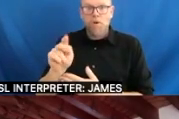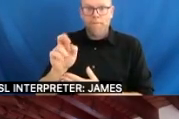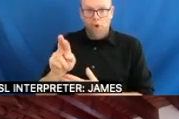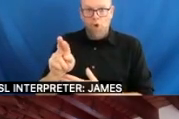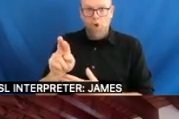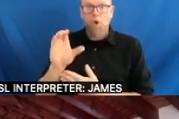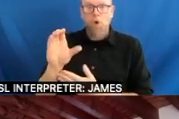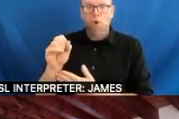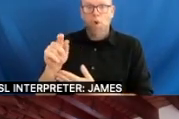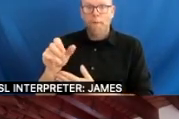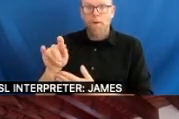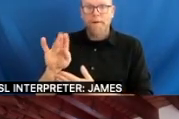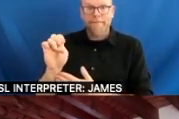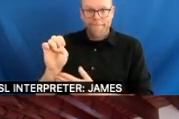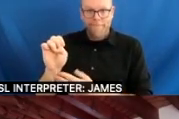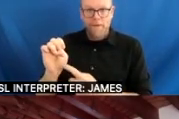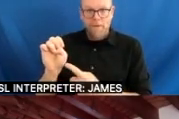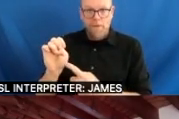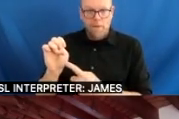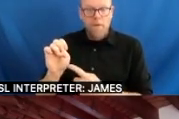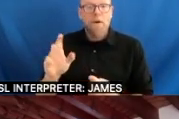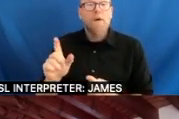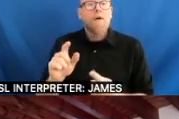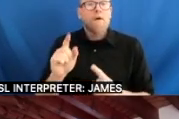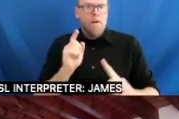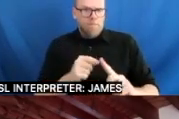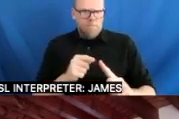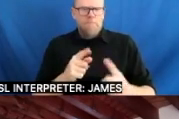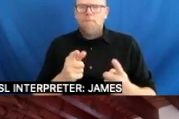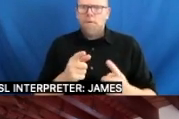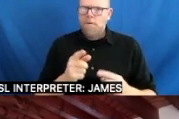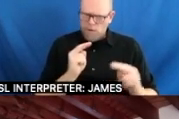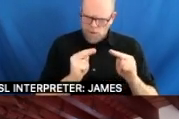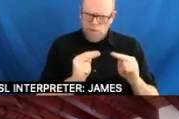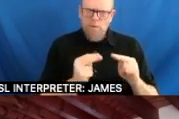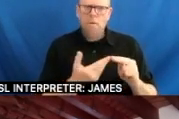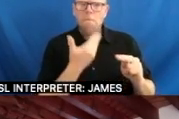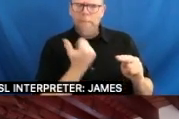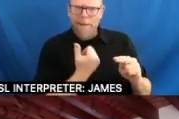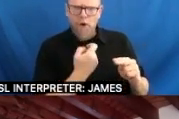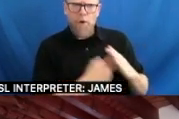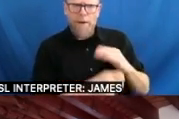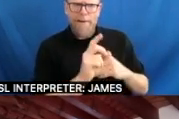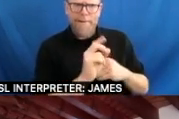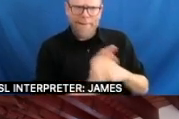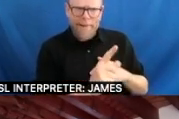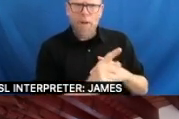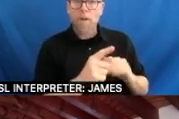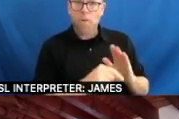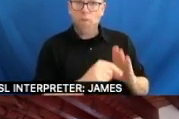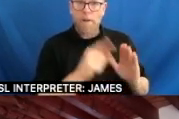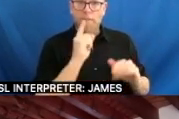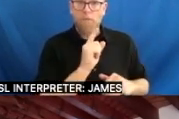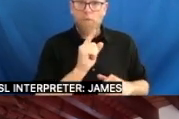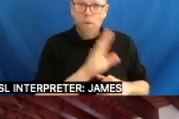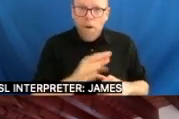comes to consumer cooperatives, the underlying incentive is to negotiate better deals or quality for its members. So, in this